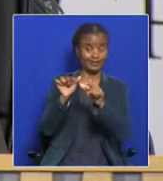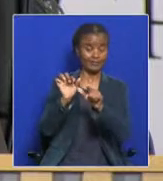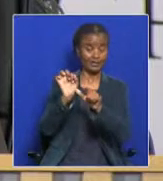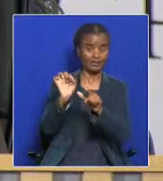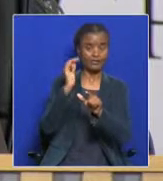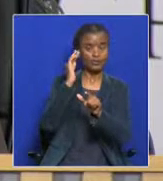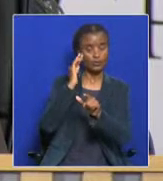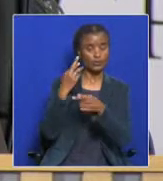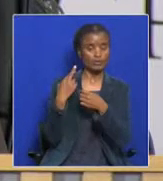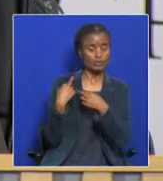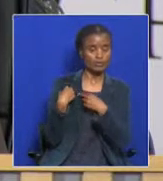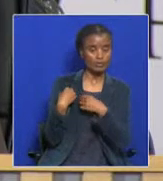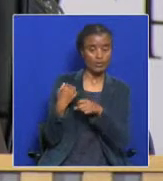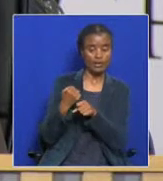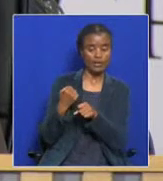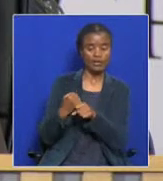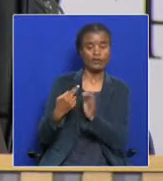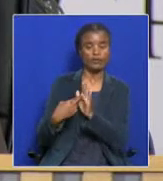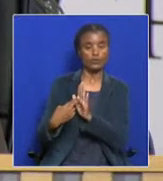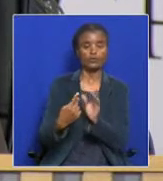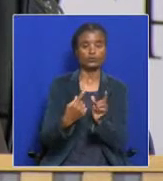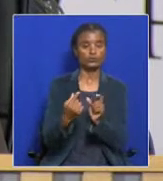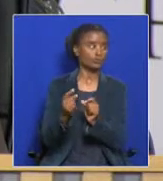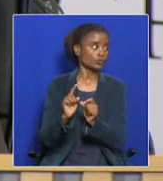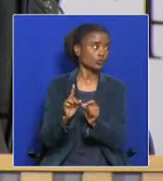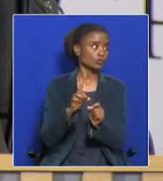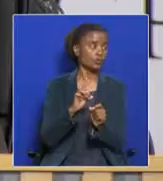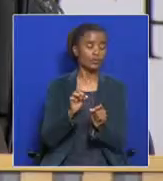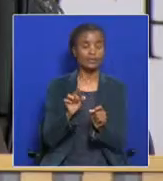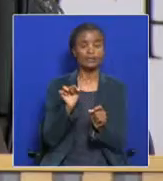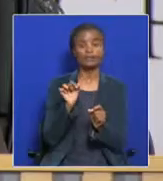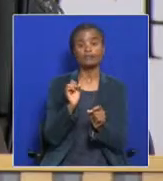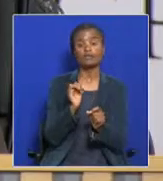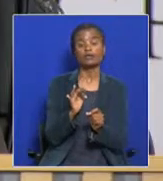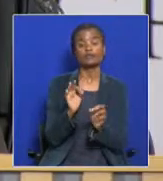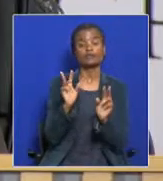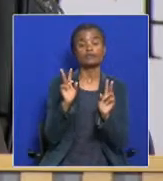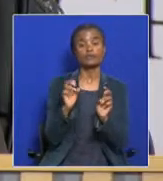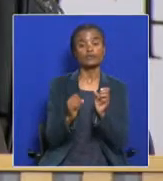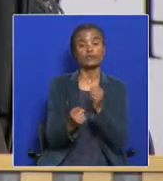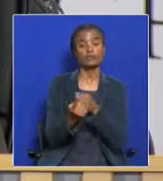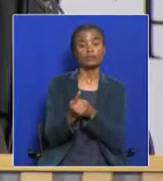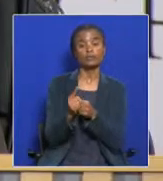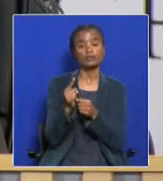when matters reach a level where it's where it's escalated to a level that